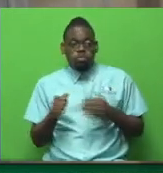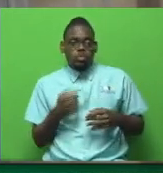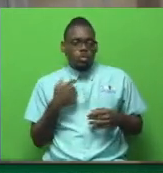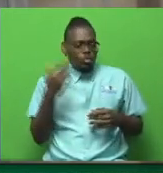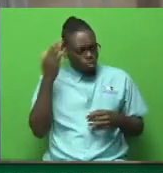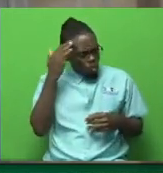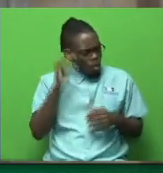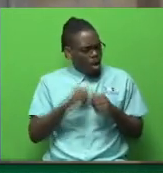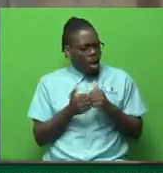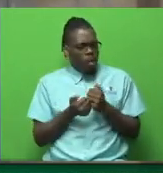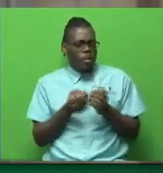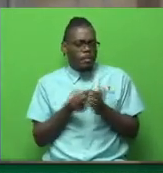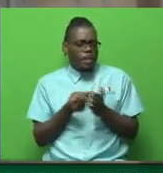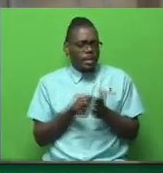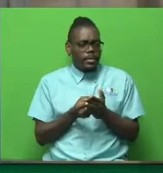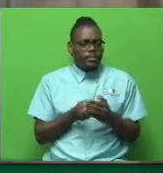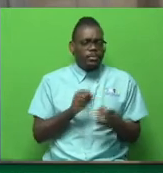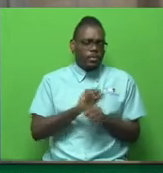day